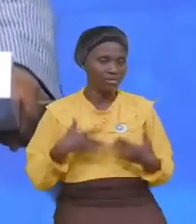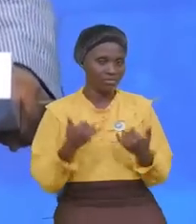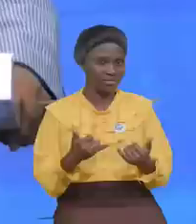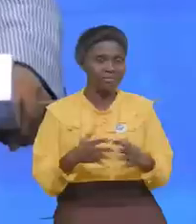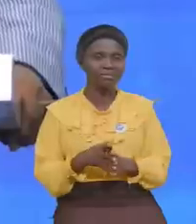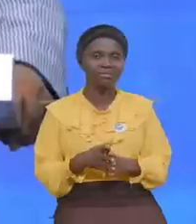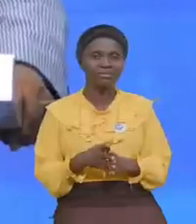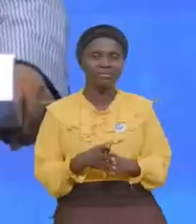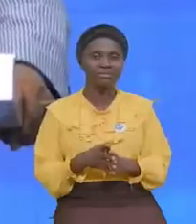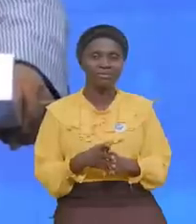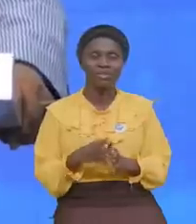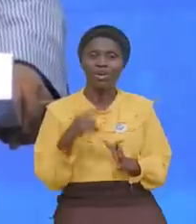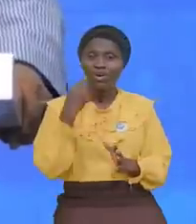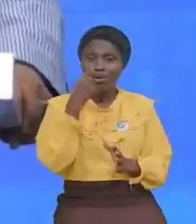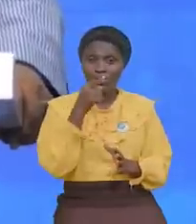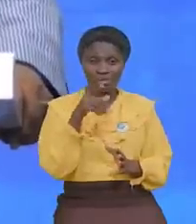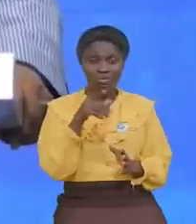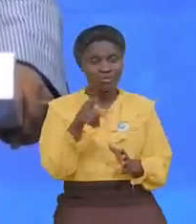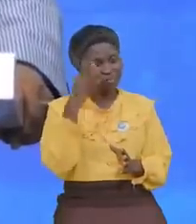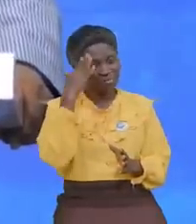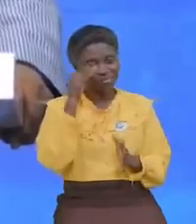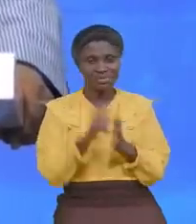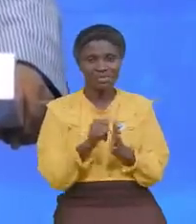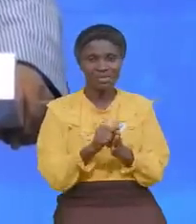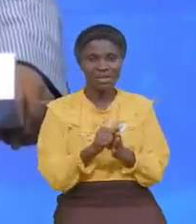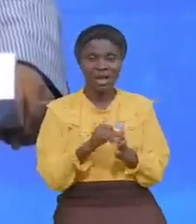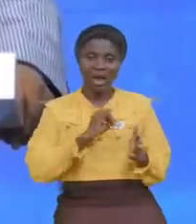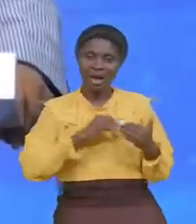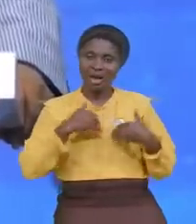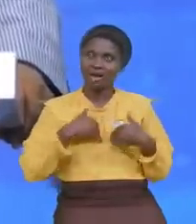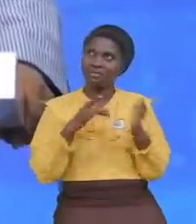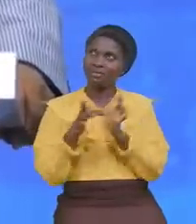When you know I have Jesus, I have salvation.